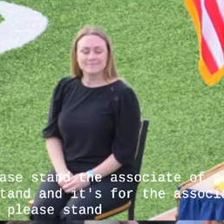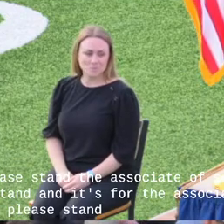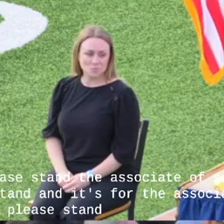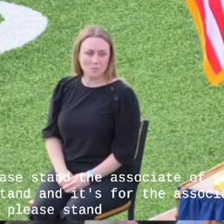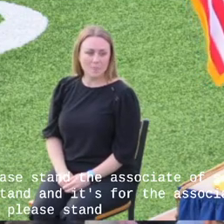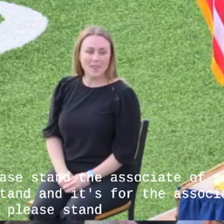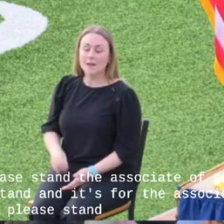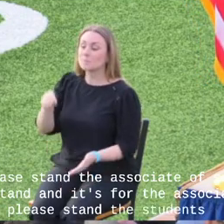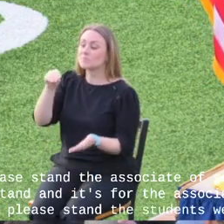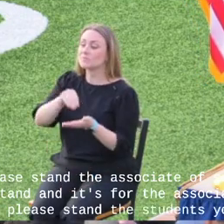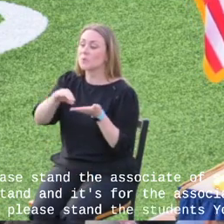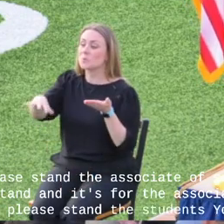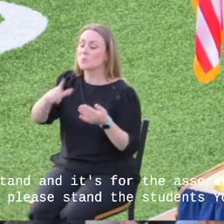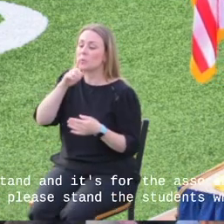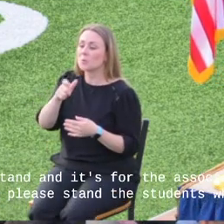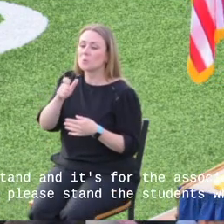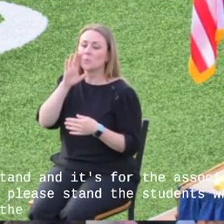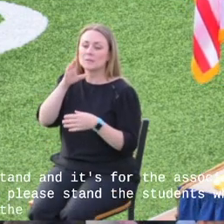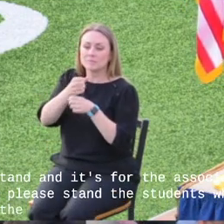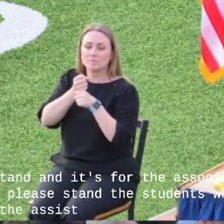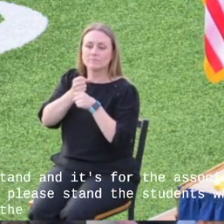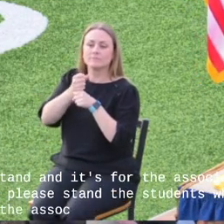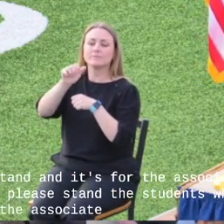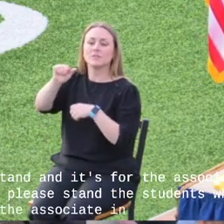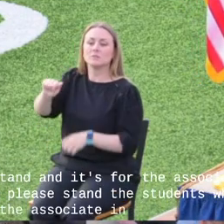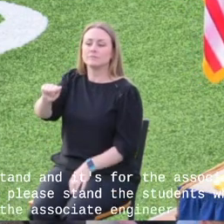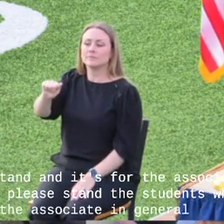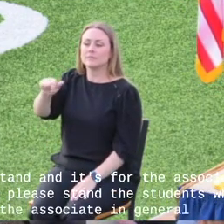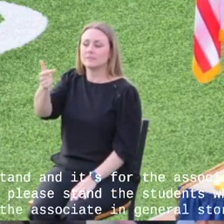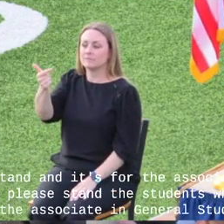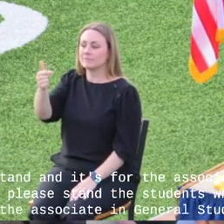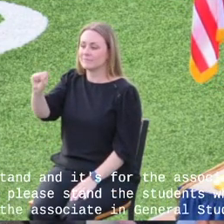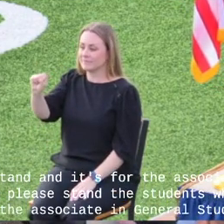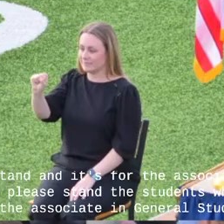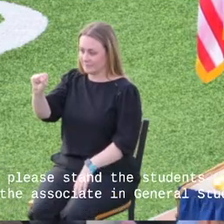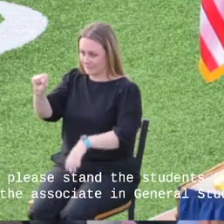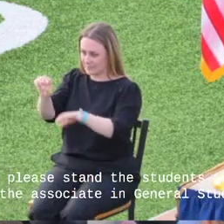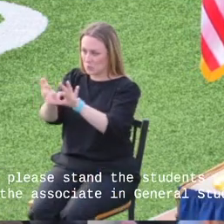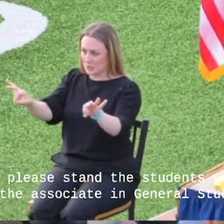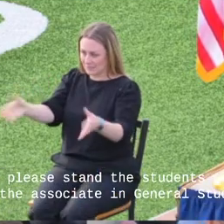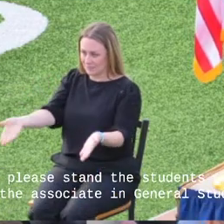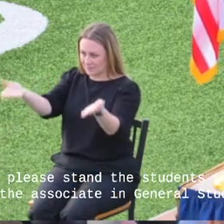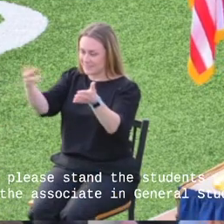Would the students who are candidates for the Associate in General Studies please stand?